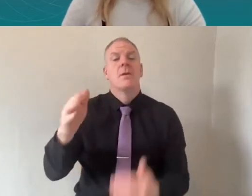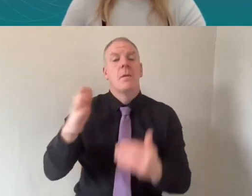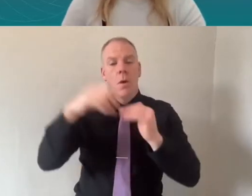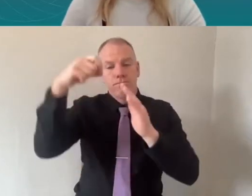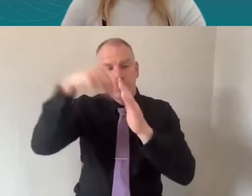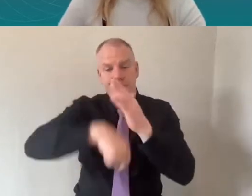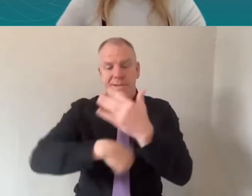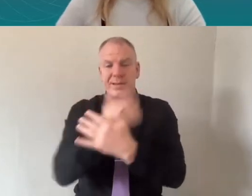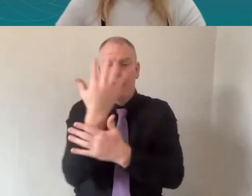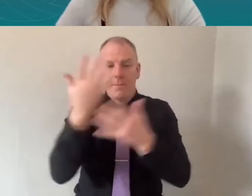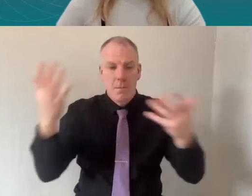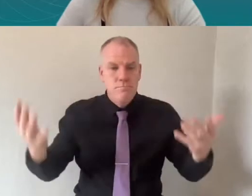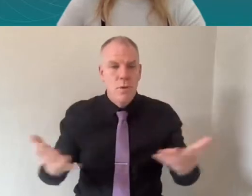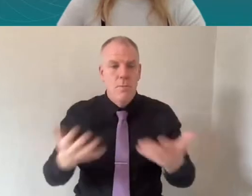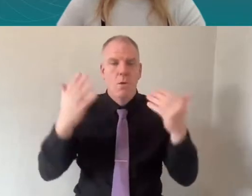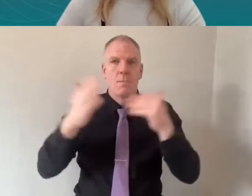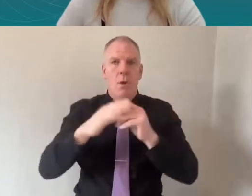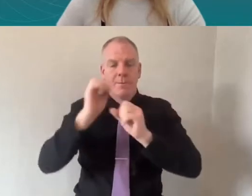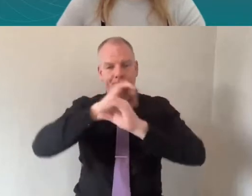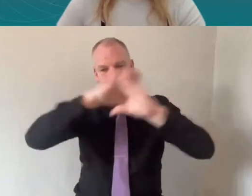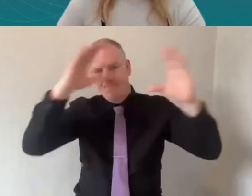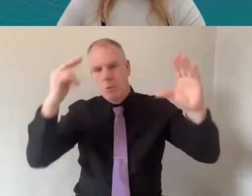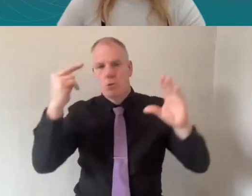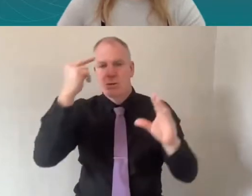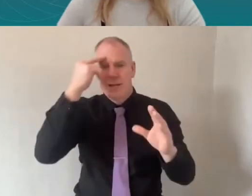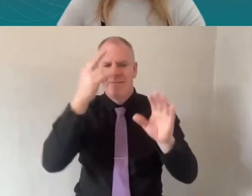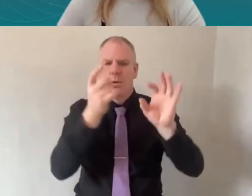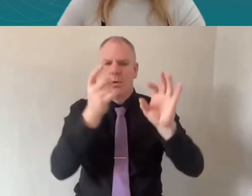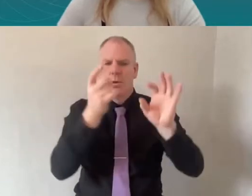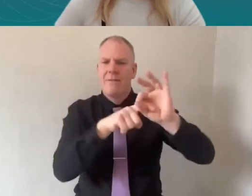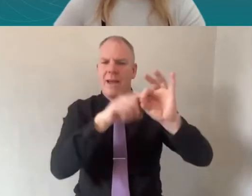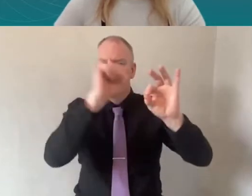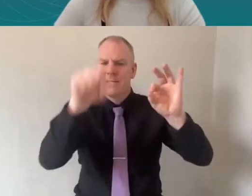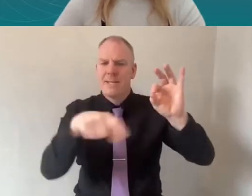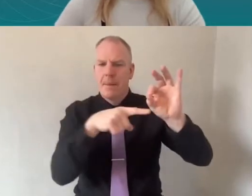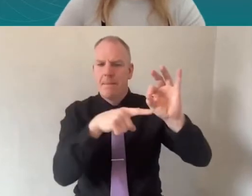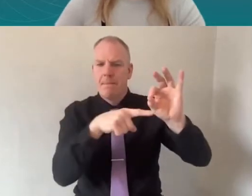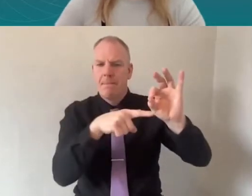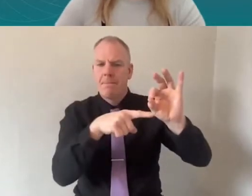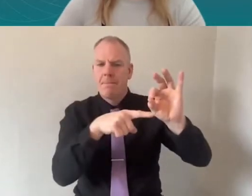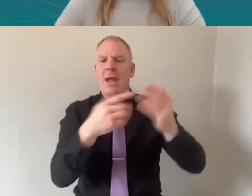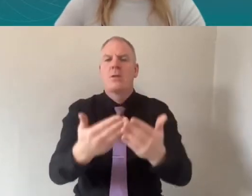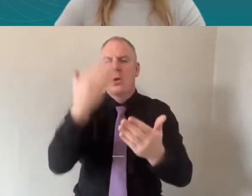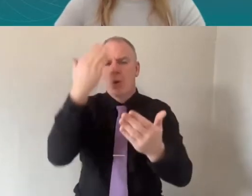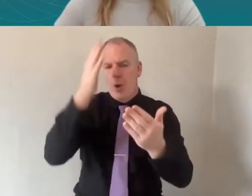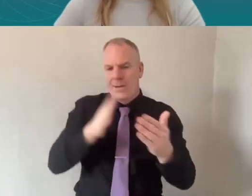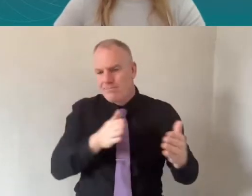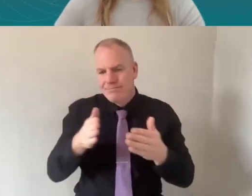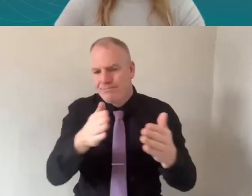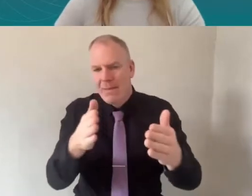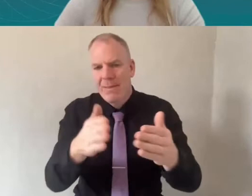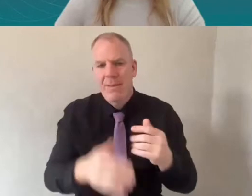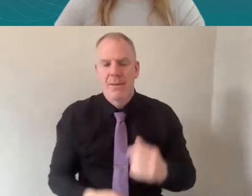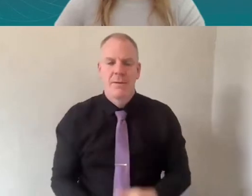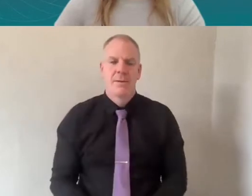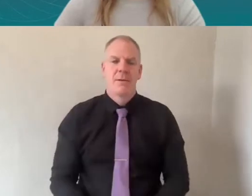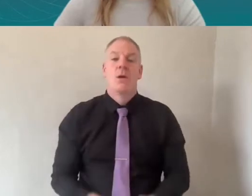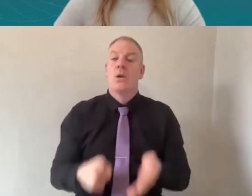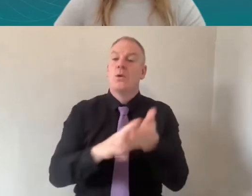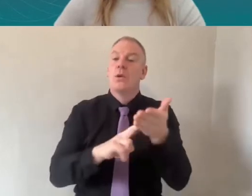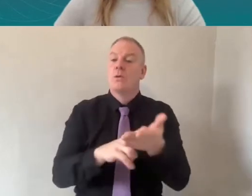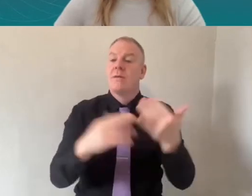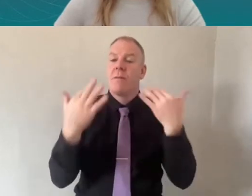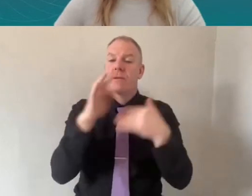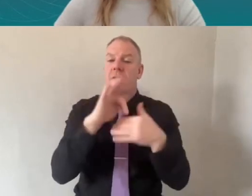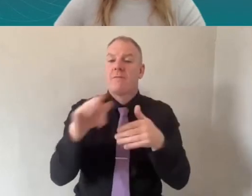and promote a greater understanding of the qualification system and the learning pathways through it, the use of information from the